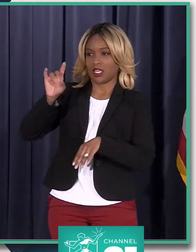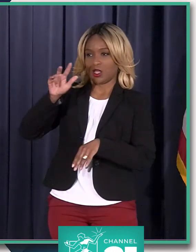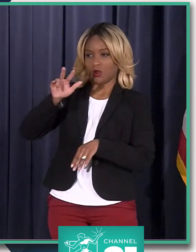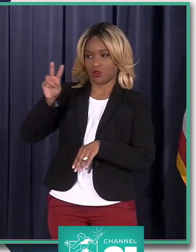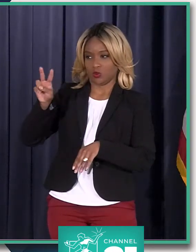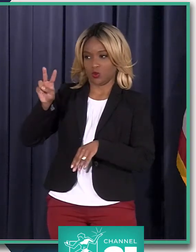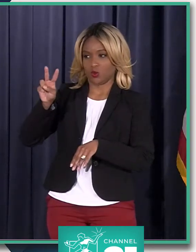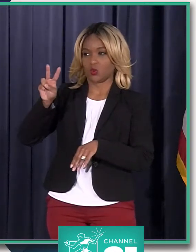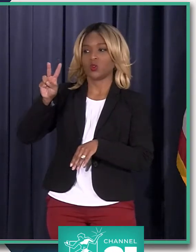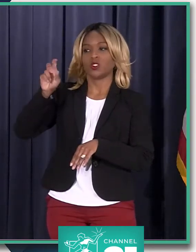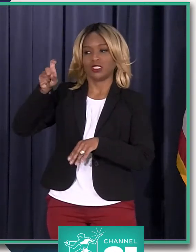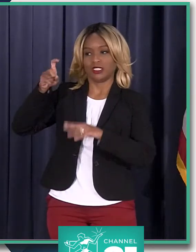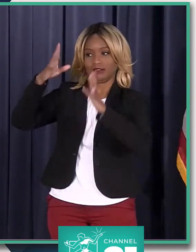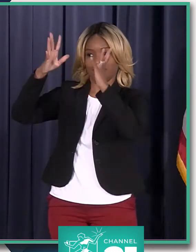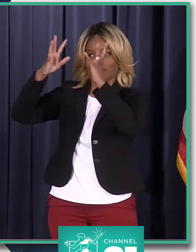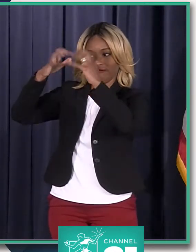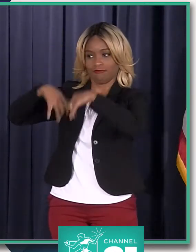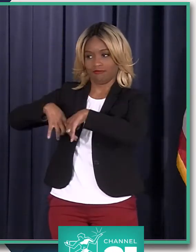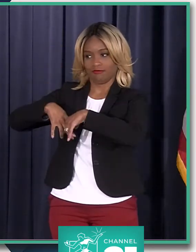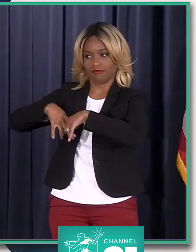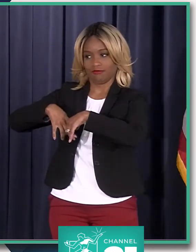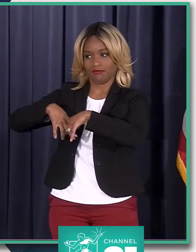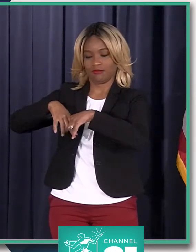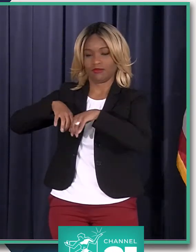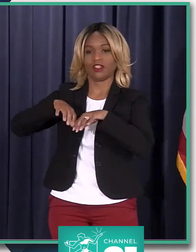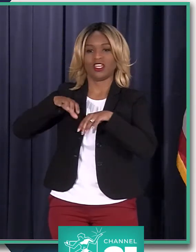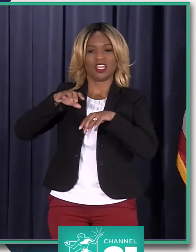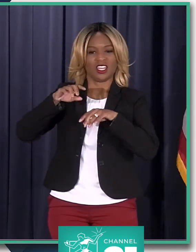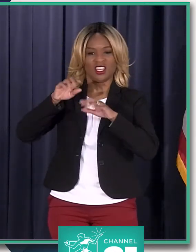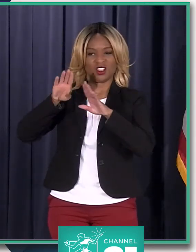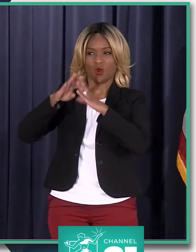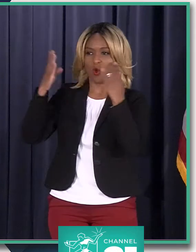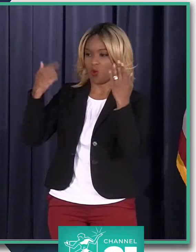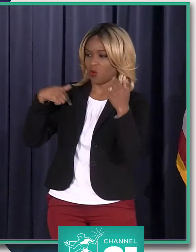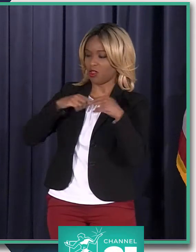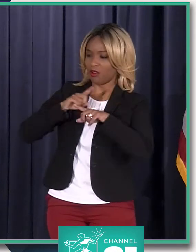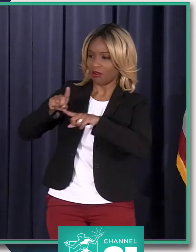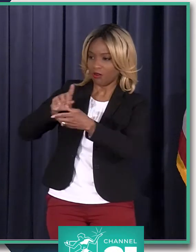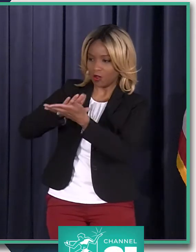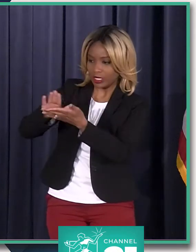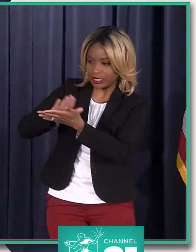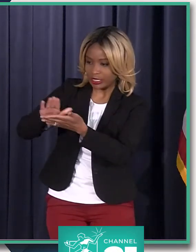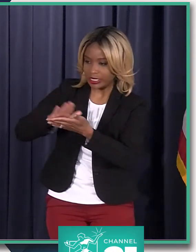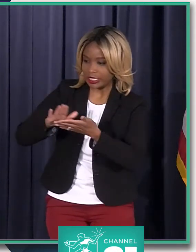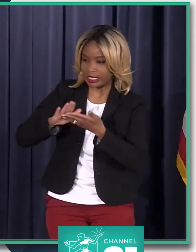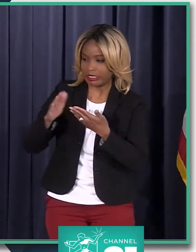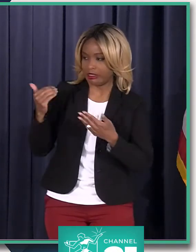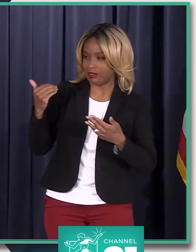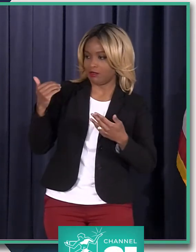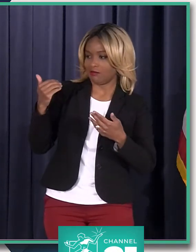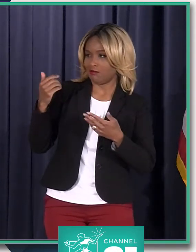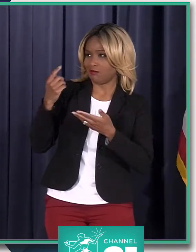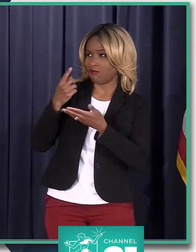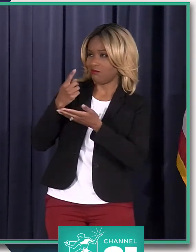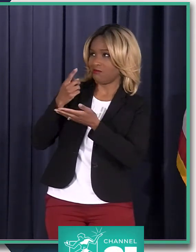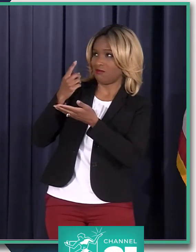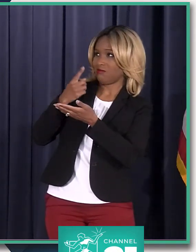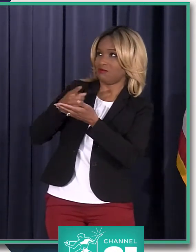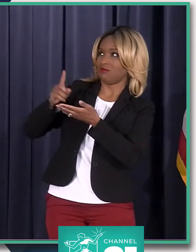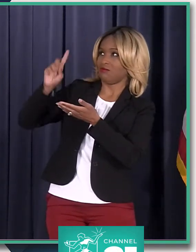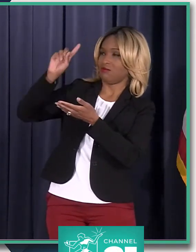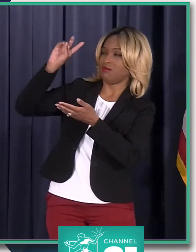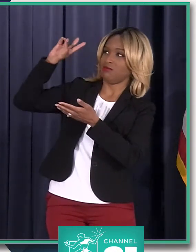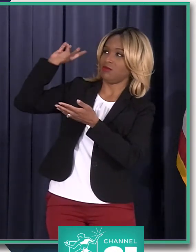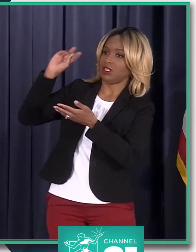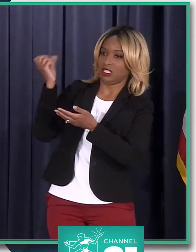to be torn down. It's all open and everything. We cleaned up there Saturday before last. We cleaned around the